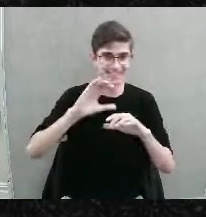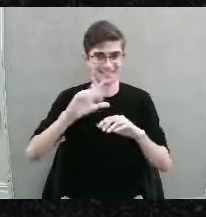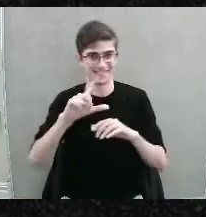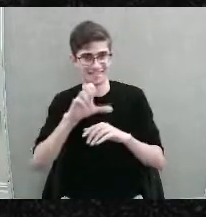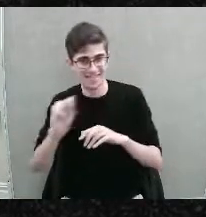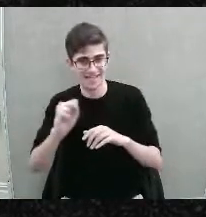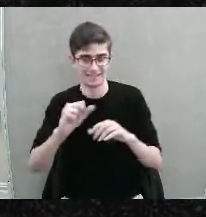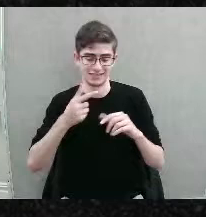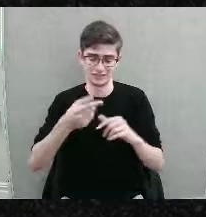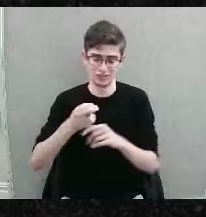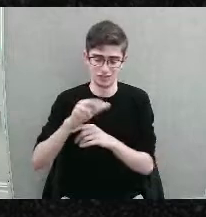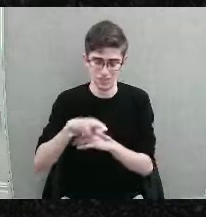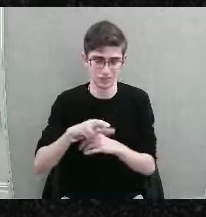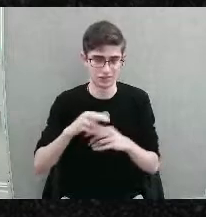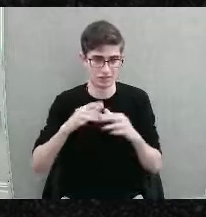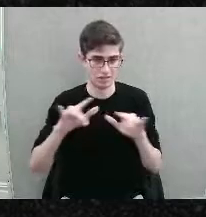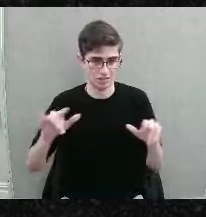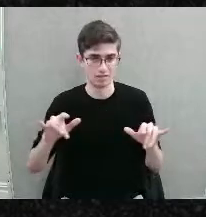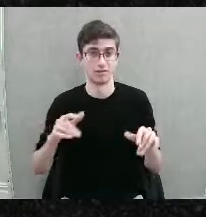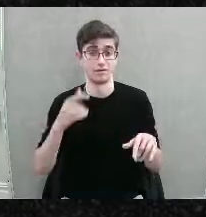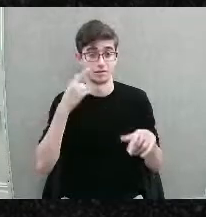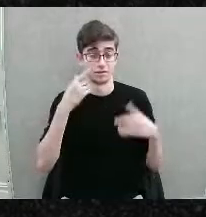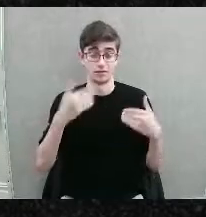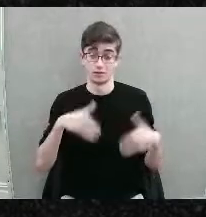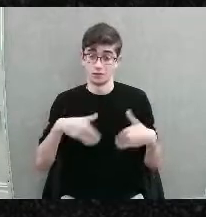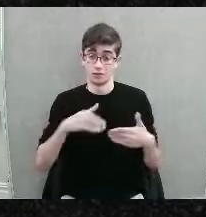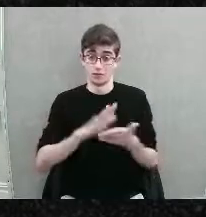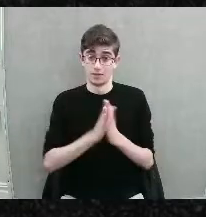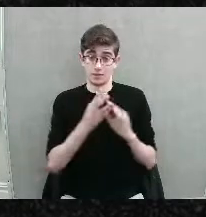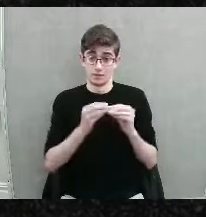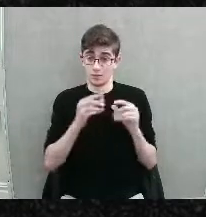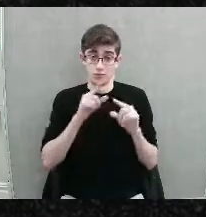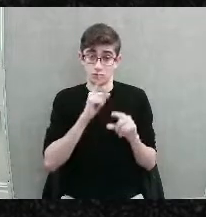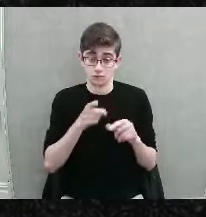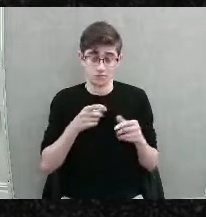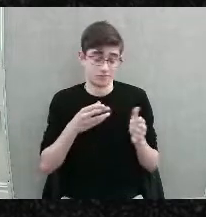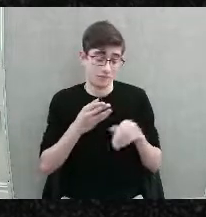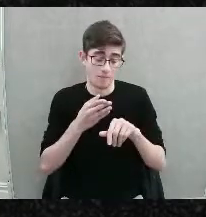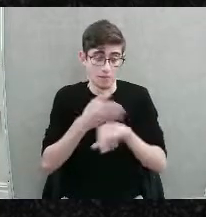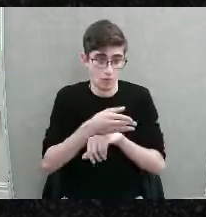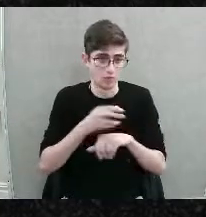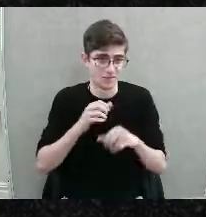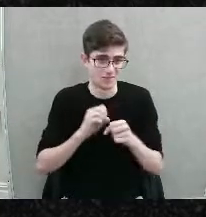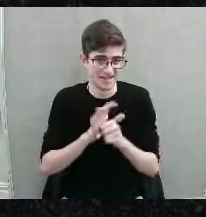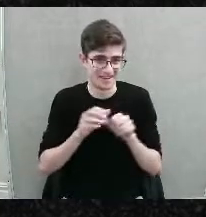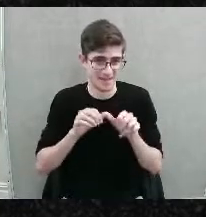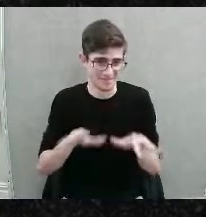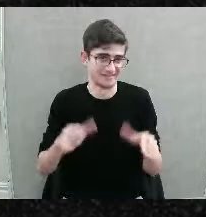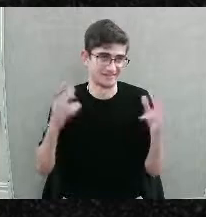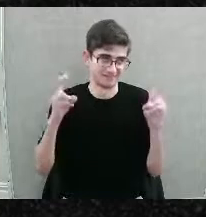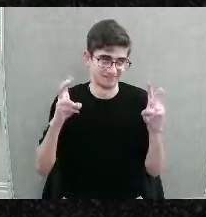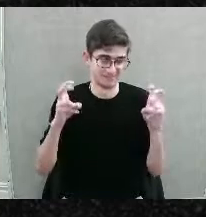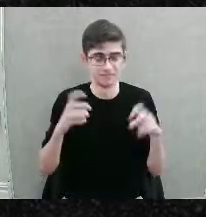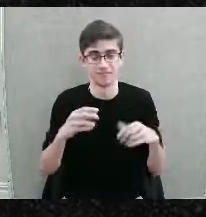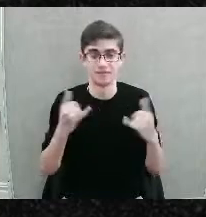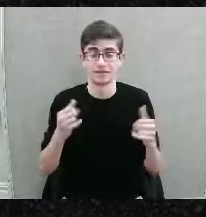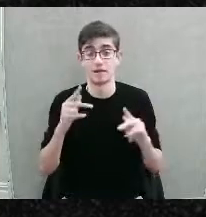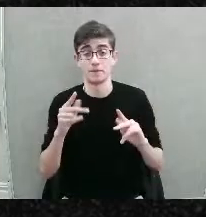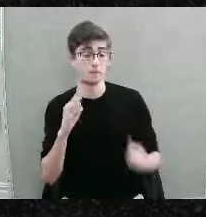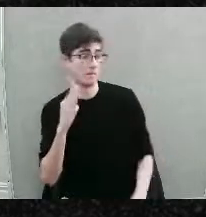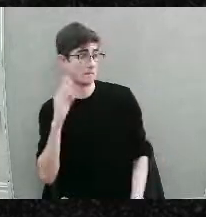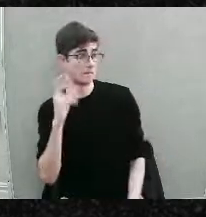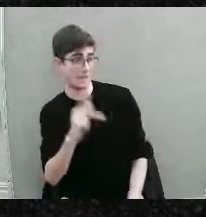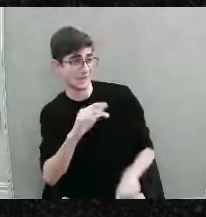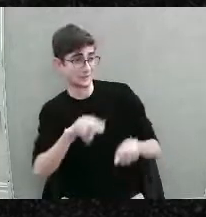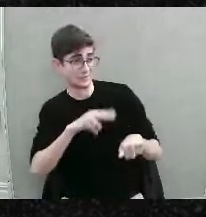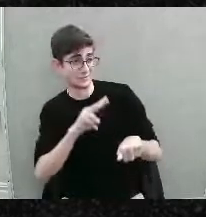this continues to be probably even more true in the so-called post-pandemic landscape, with the push to the return to normal.